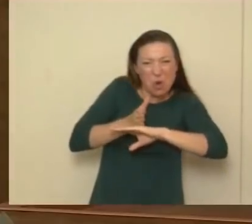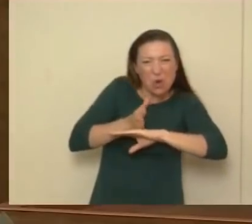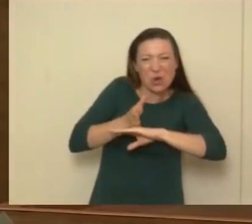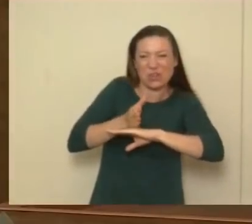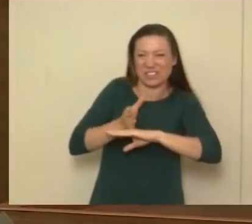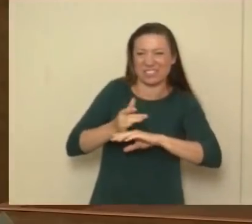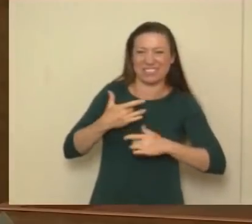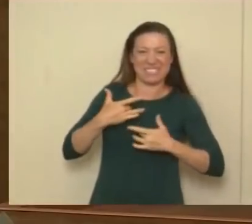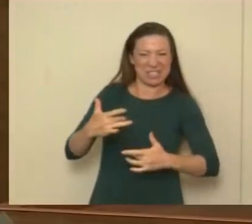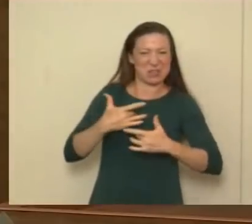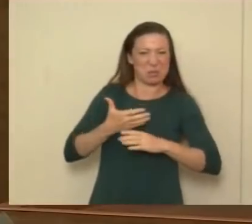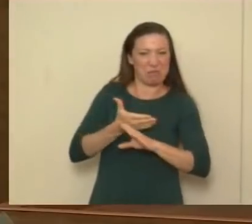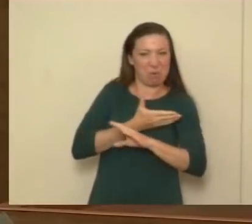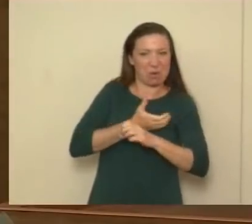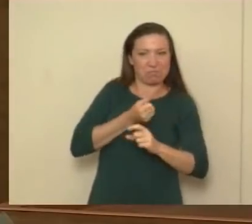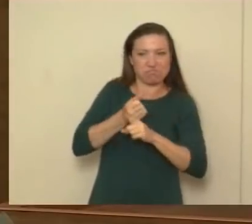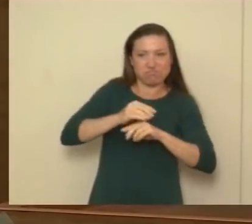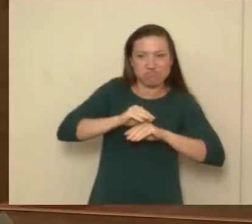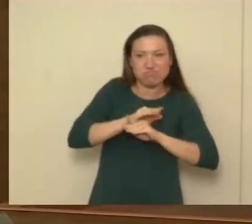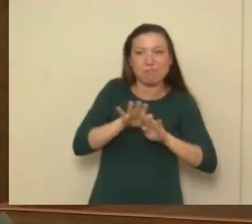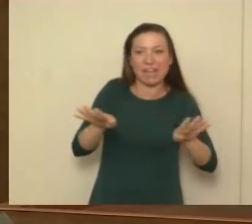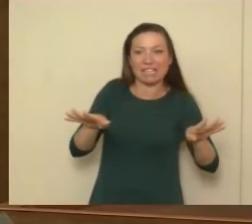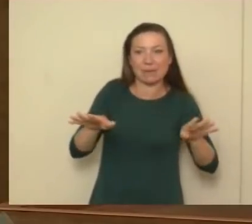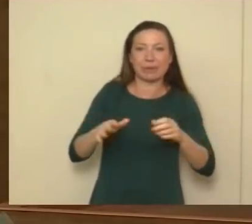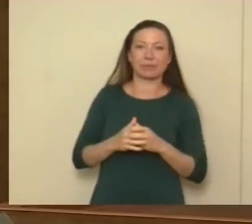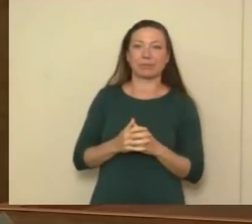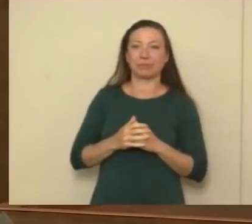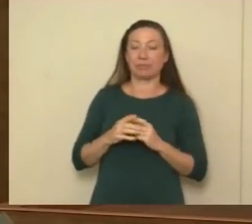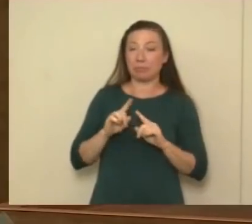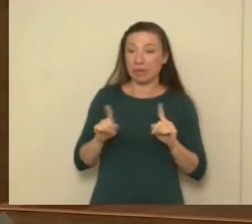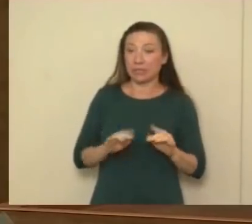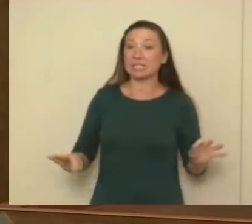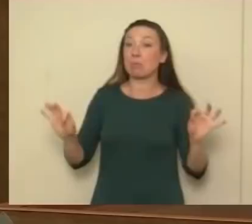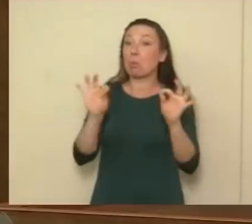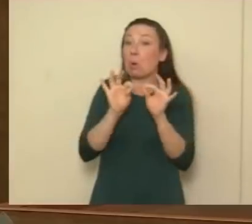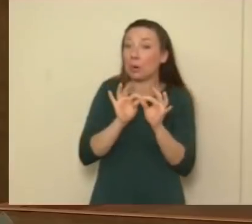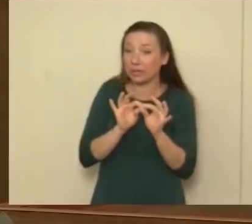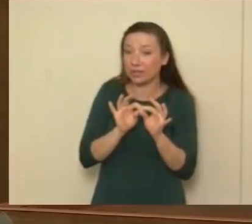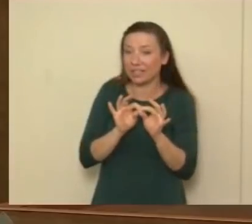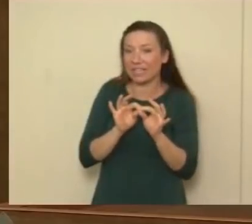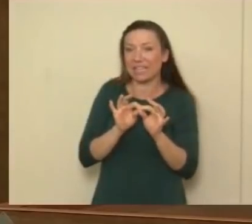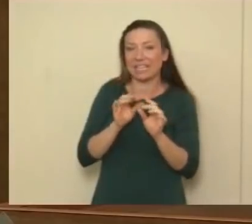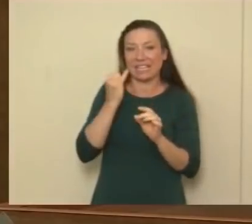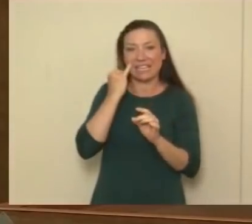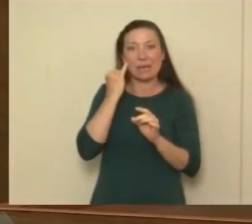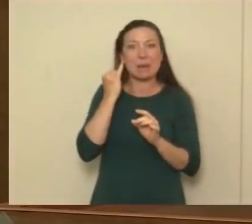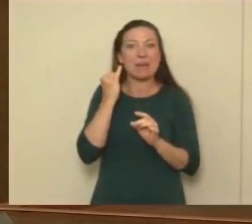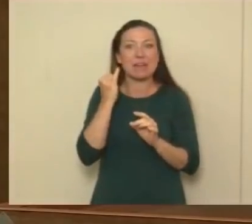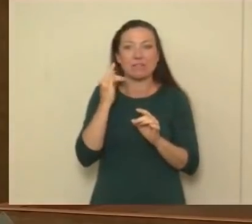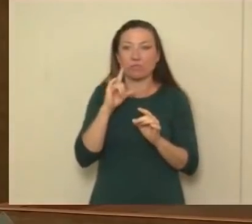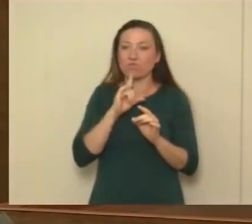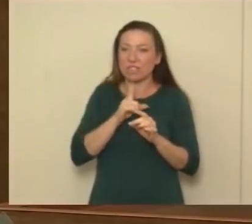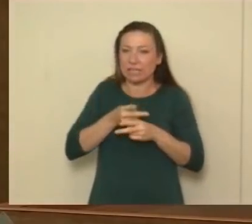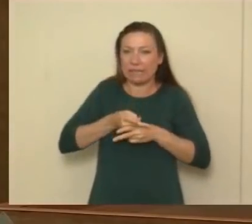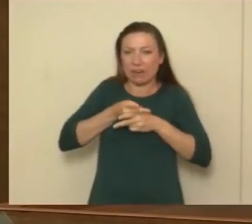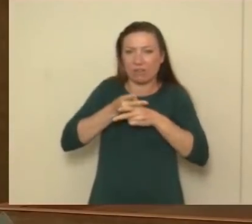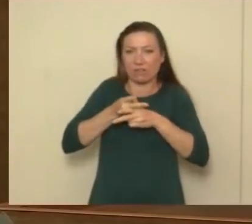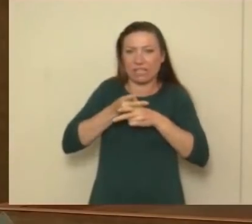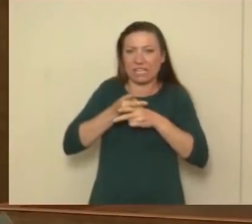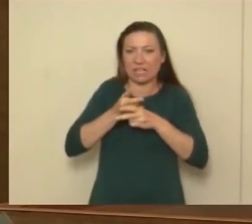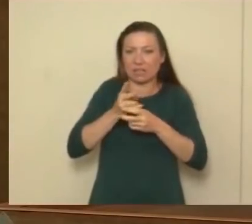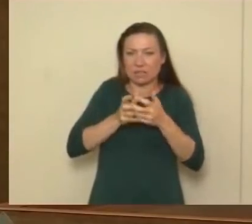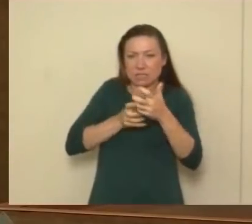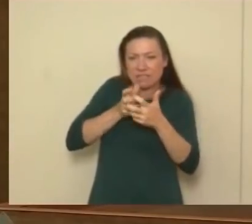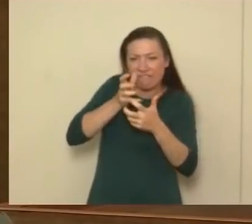is, while not for the general public, they work best when they're carefully fitted. This is something my wife does, and they put you through a fitting